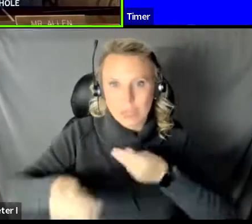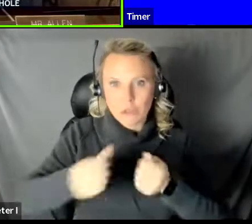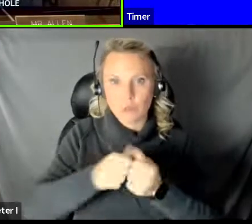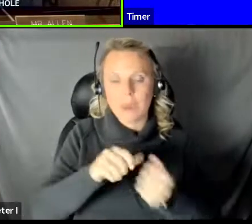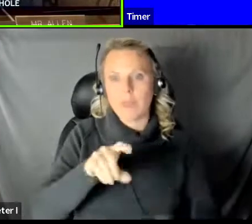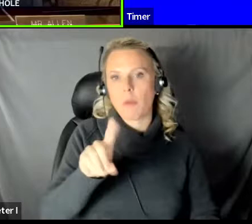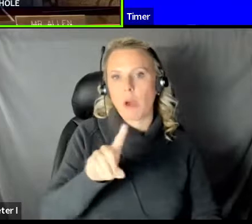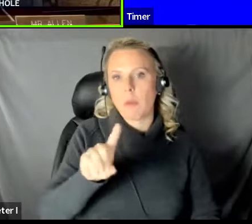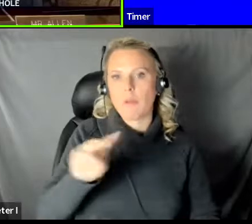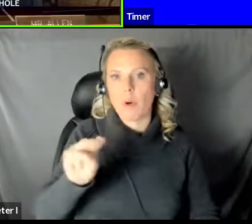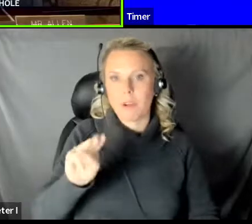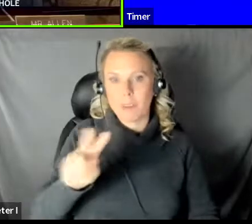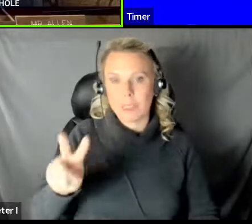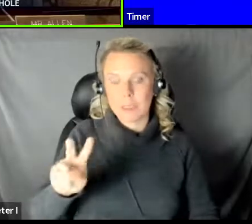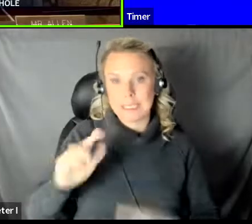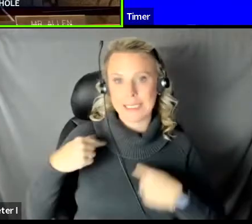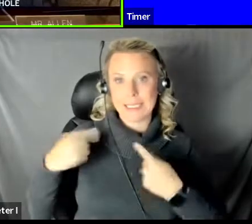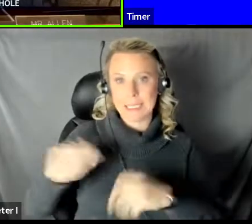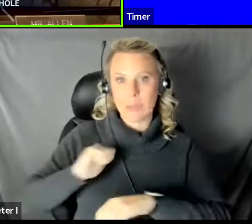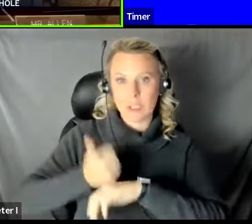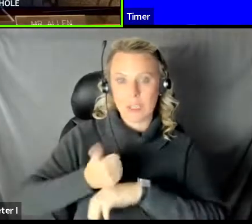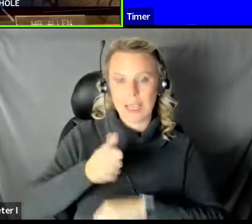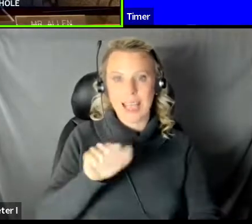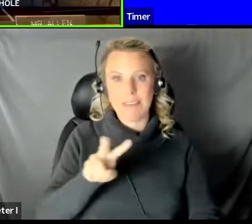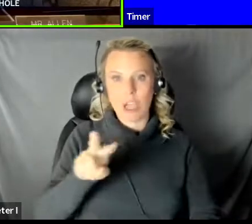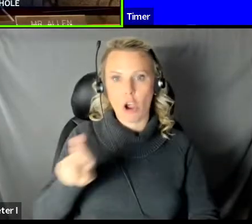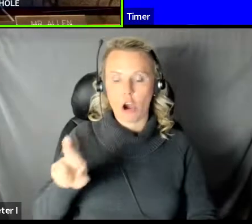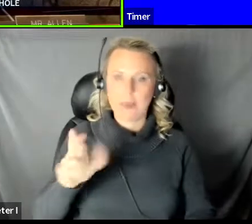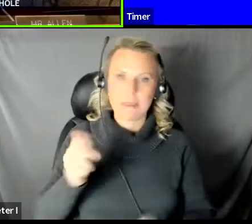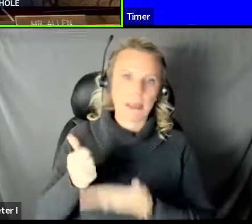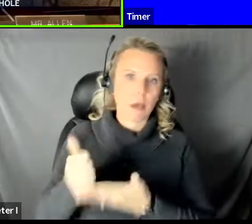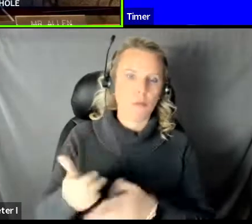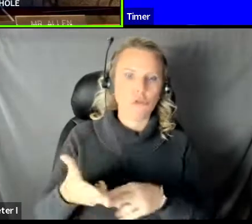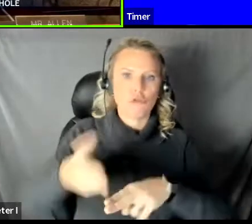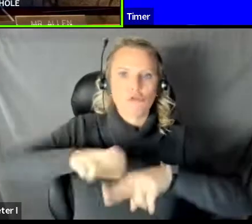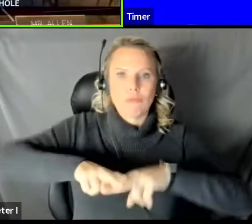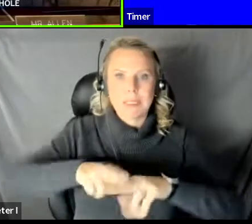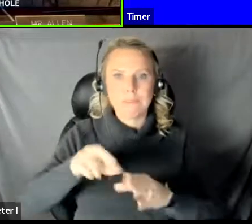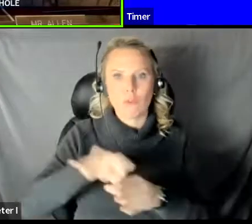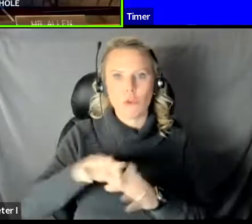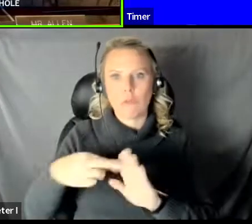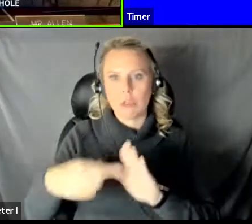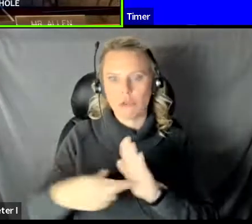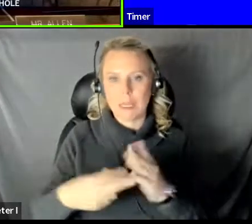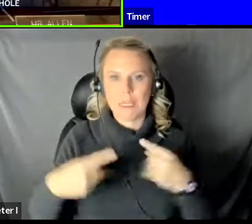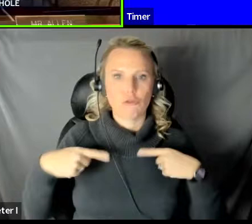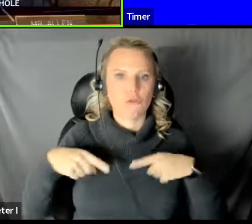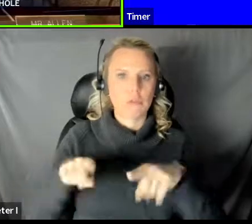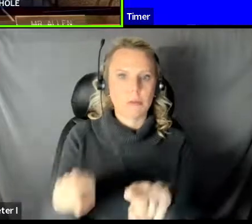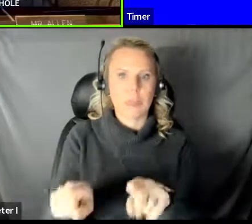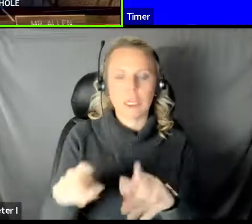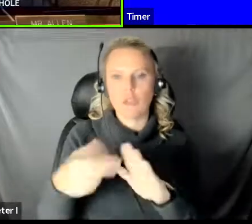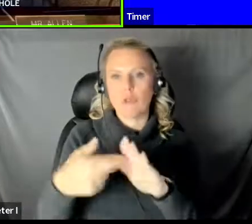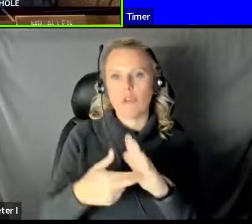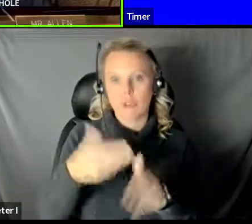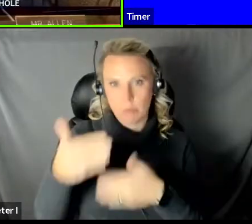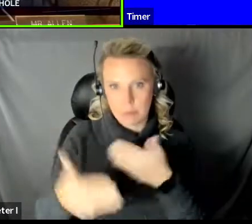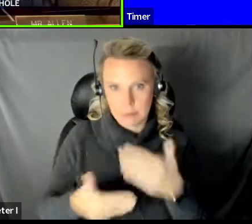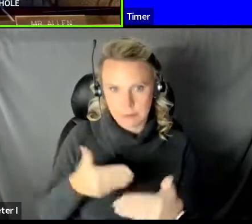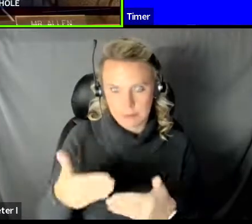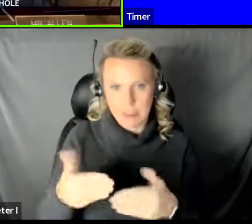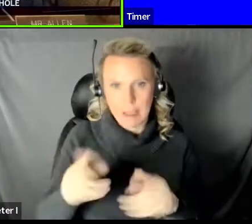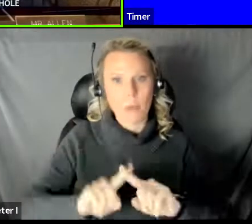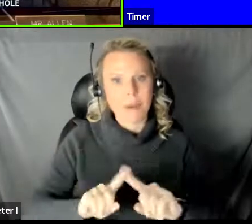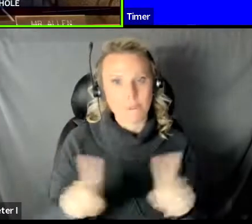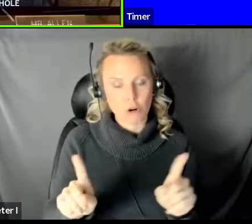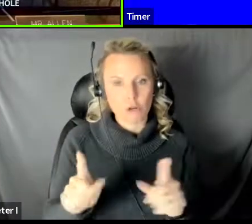Vehicles. Since its implementation, the district's AVR system has helped dramatically increase voter registration, and it's streamlined the registration process. However,